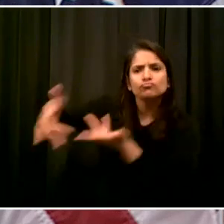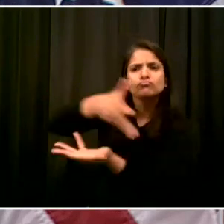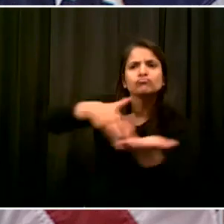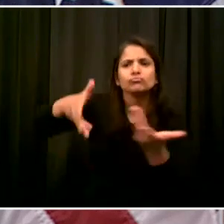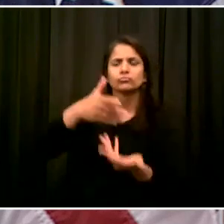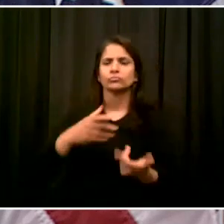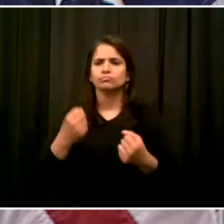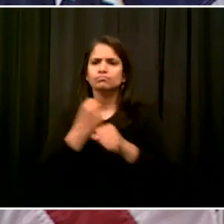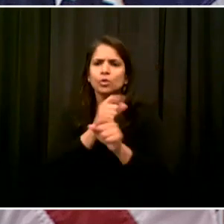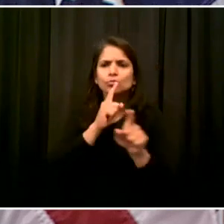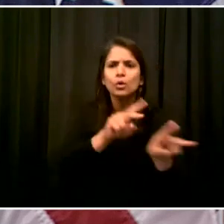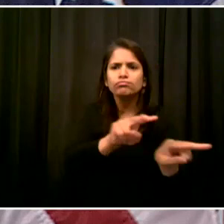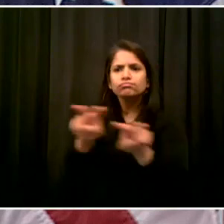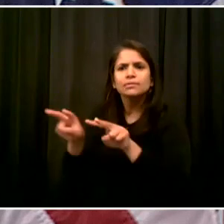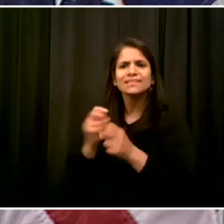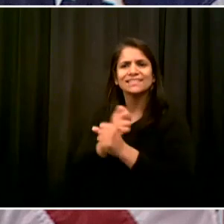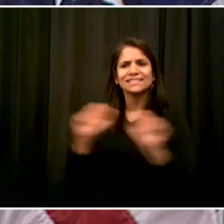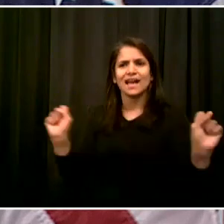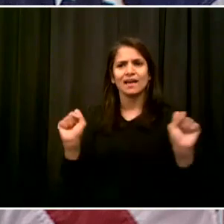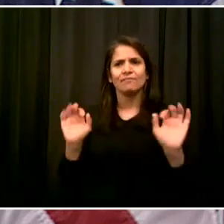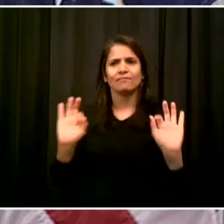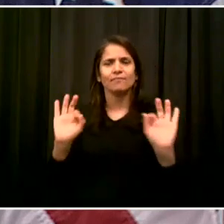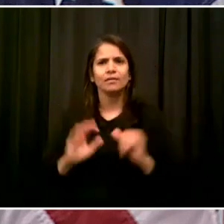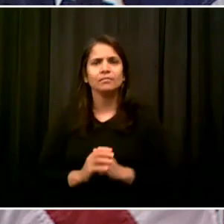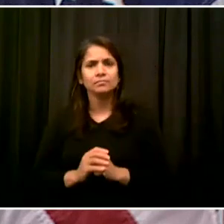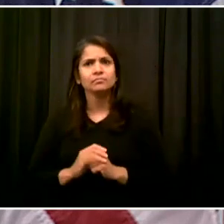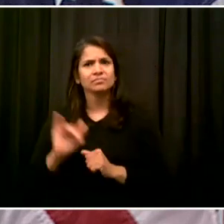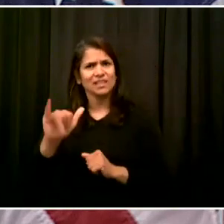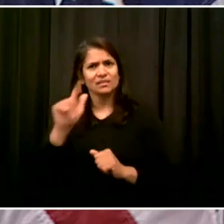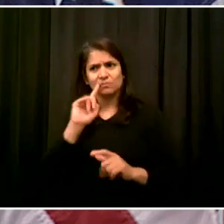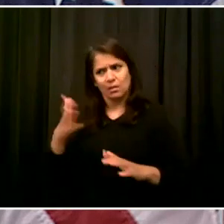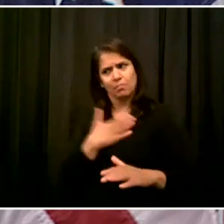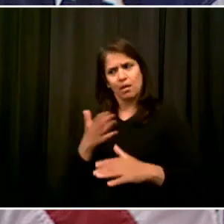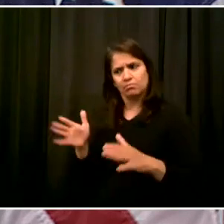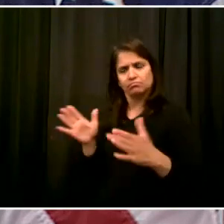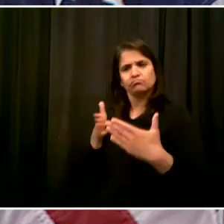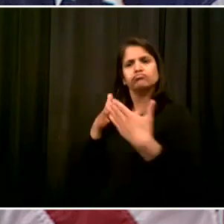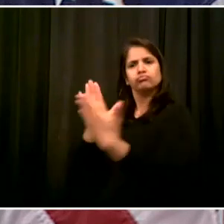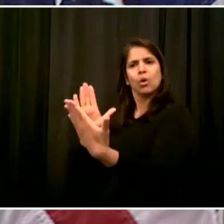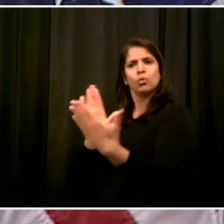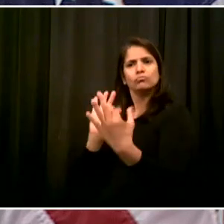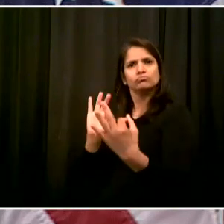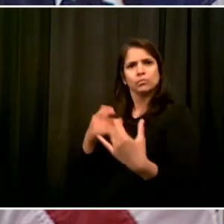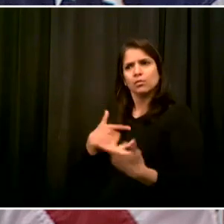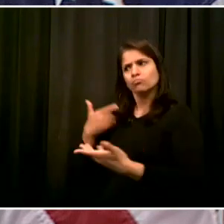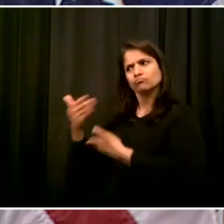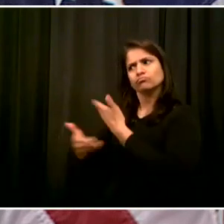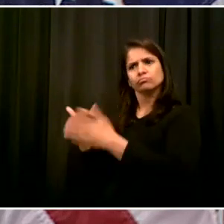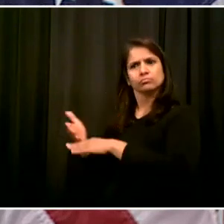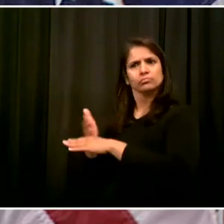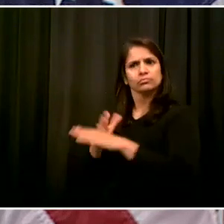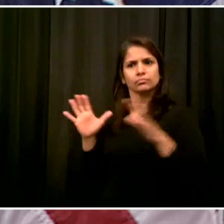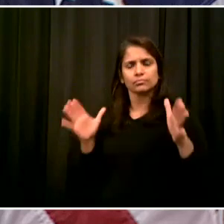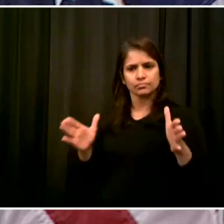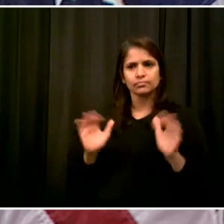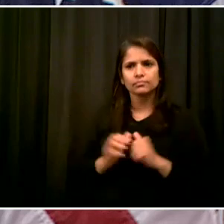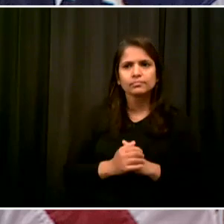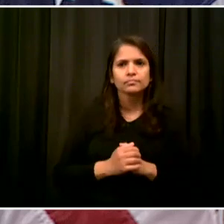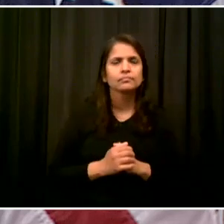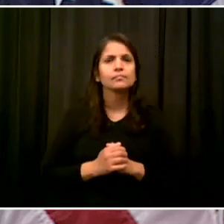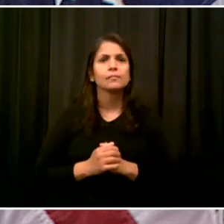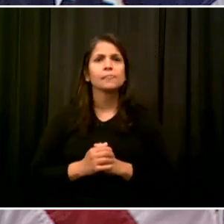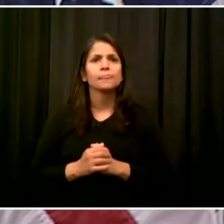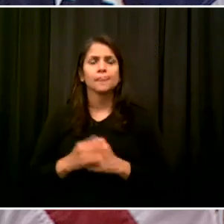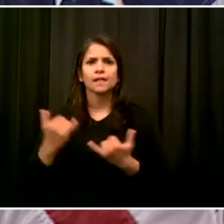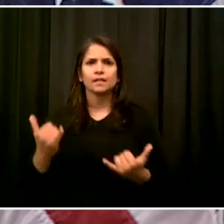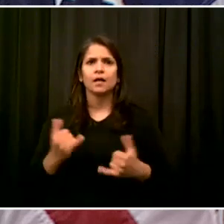more and more. Well, more to say on that for sure, but that's where we're moving. Commissioner, offhand, do you know the exact numbers in terms